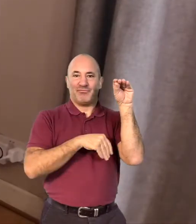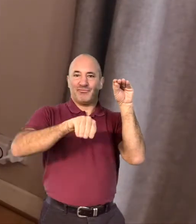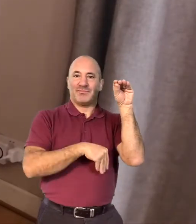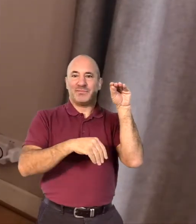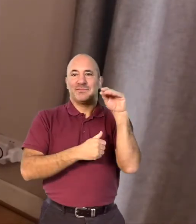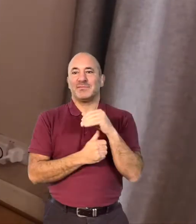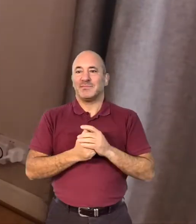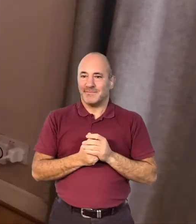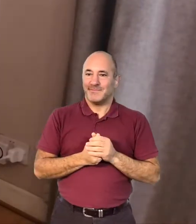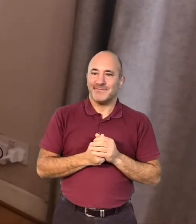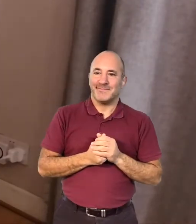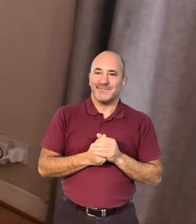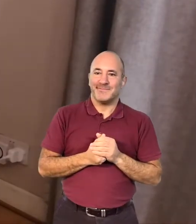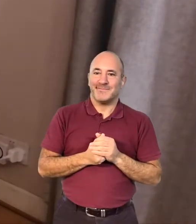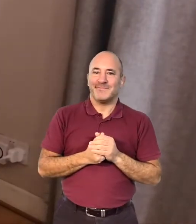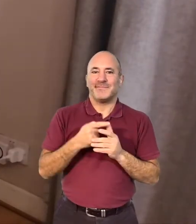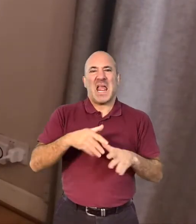whilst sitting down.